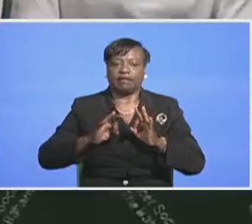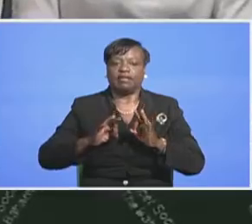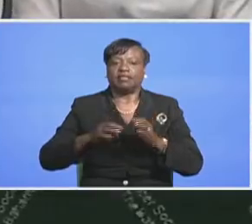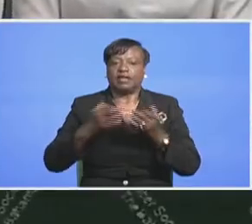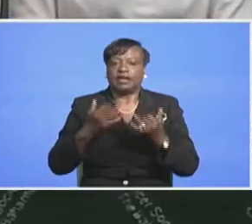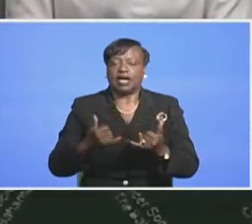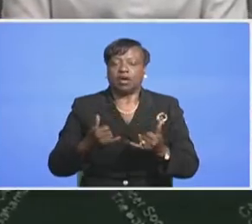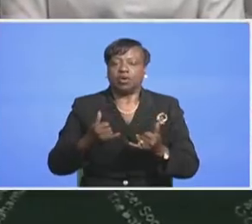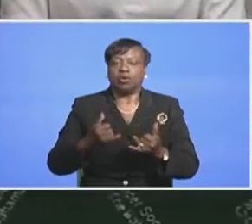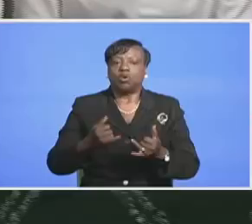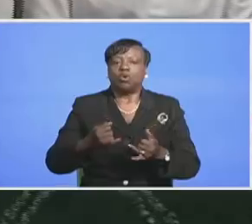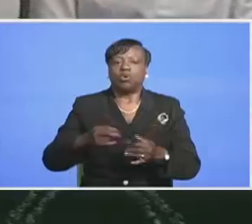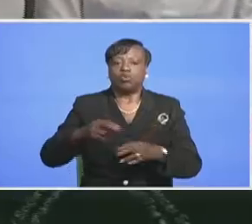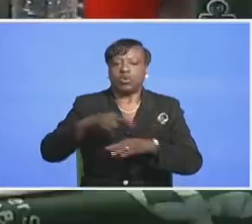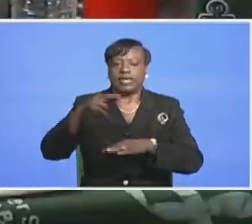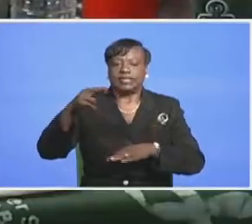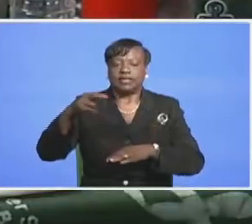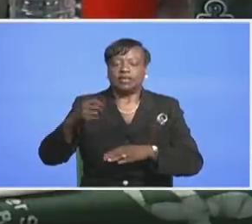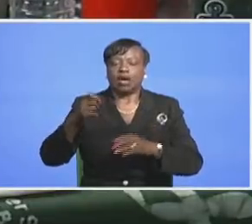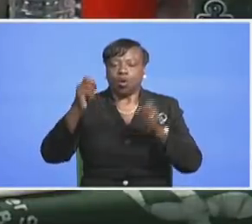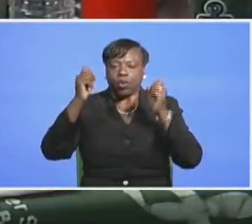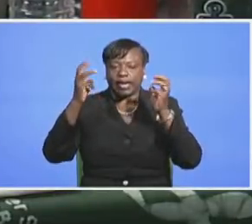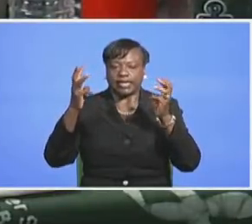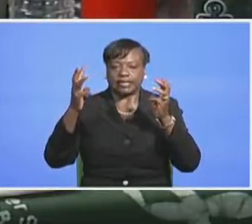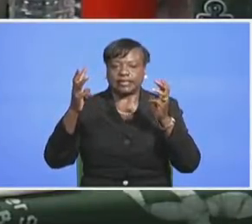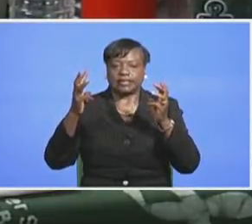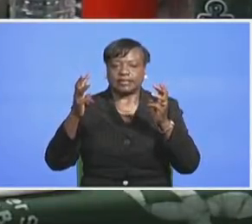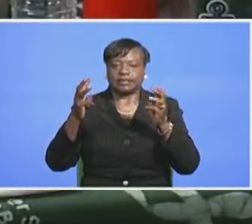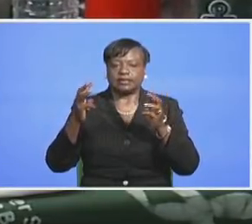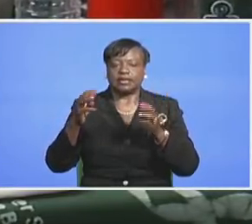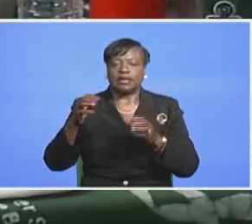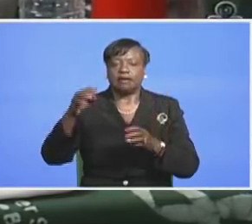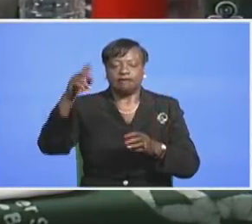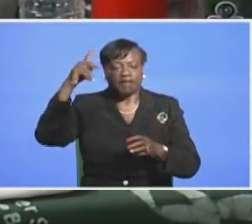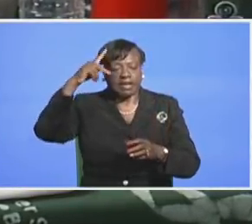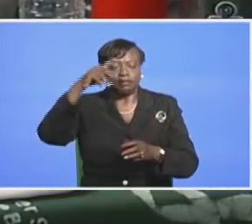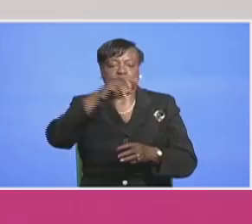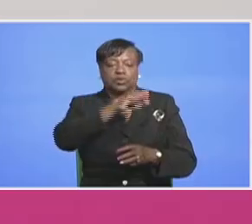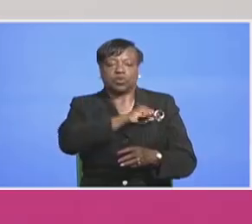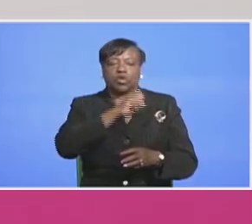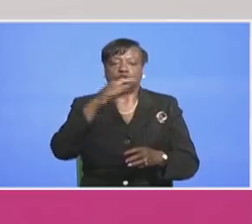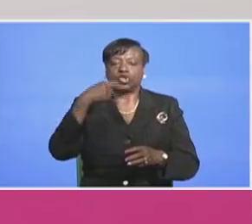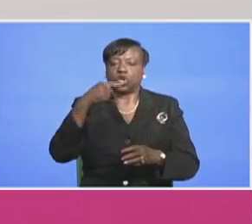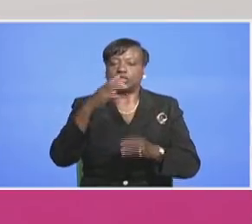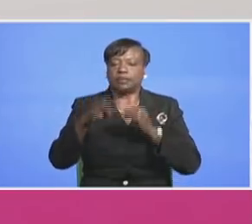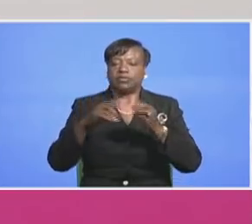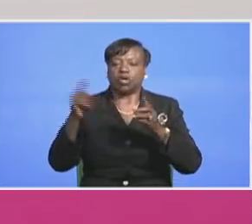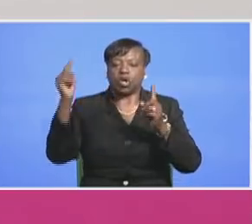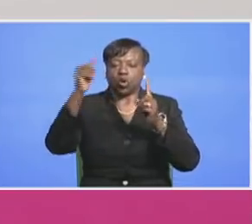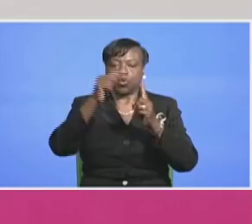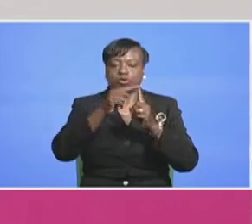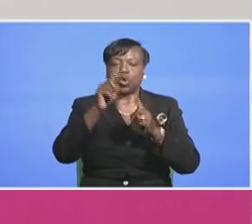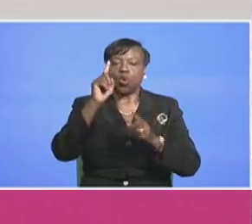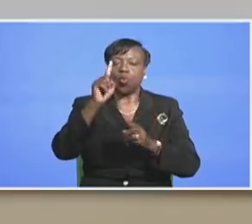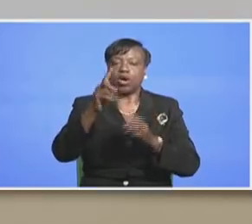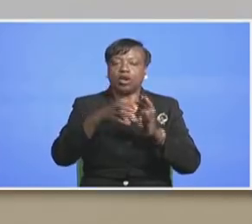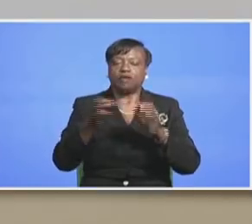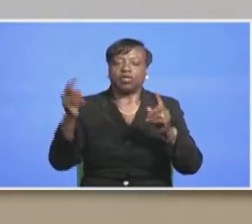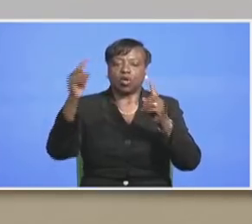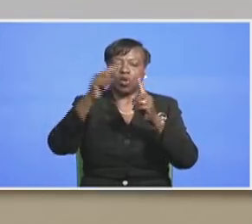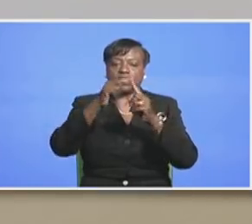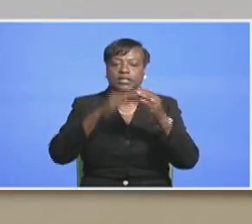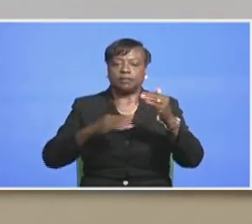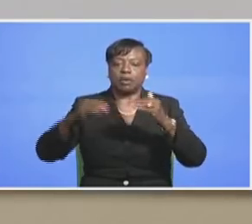and combating the problem early. Team member Philip Swan talks about their goals. One of our goals is to promote